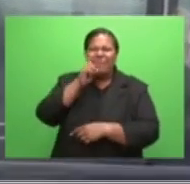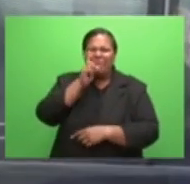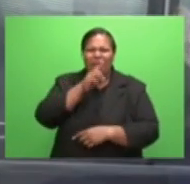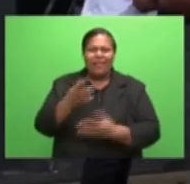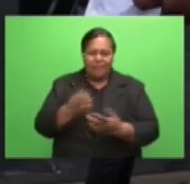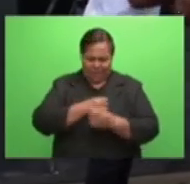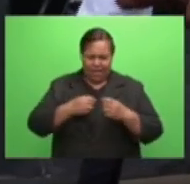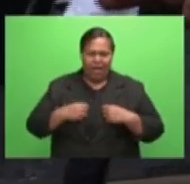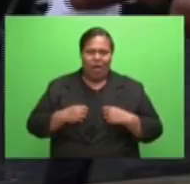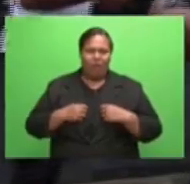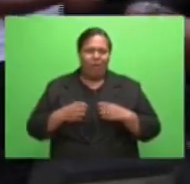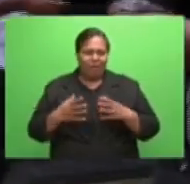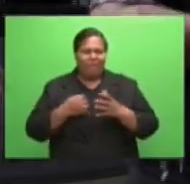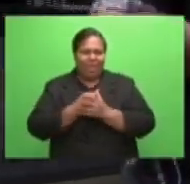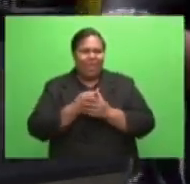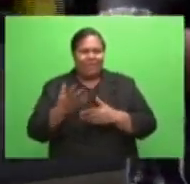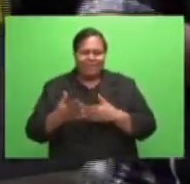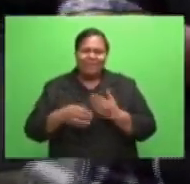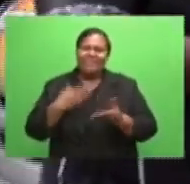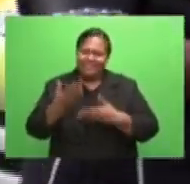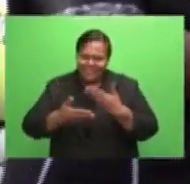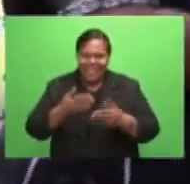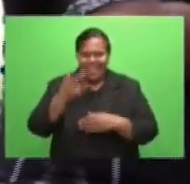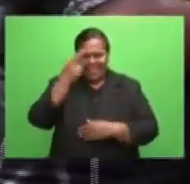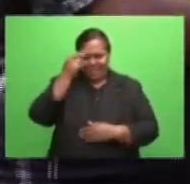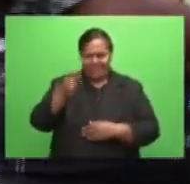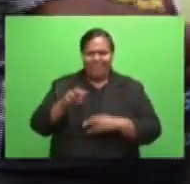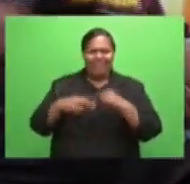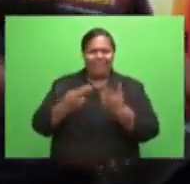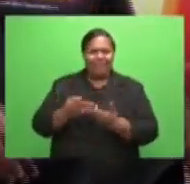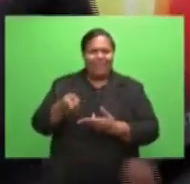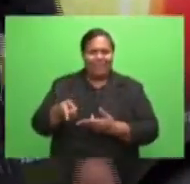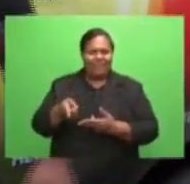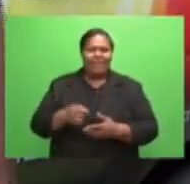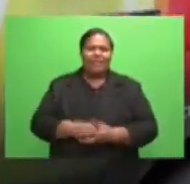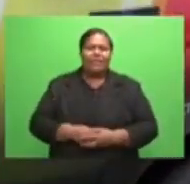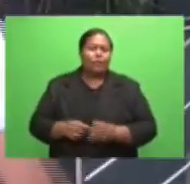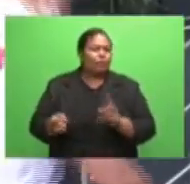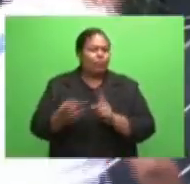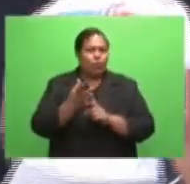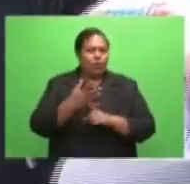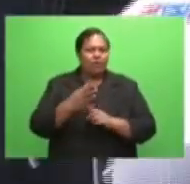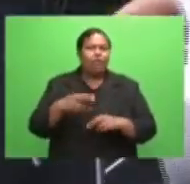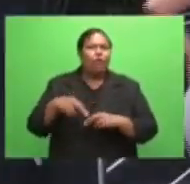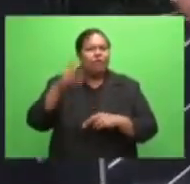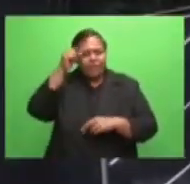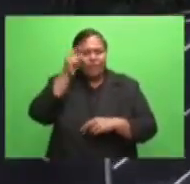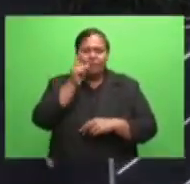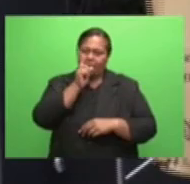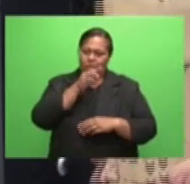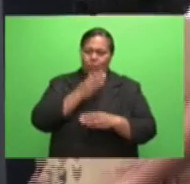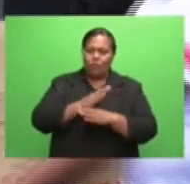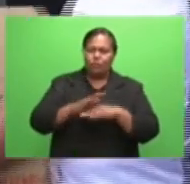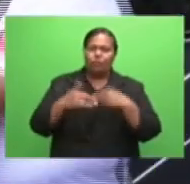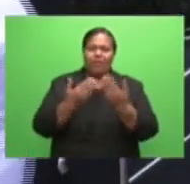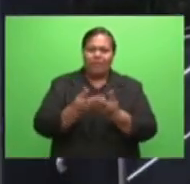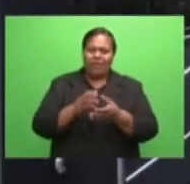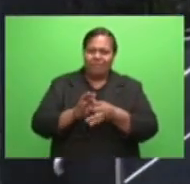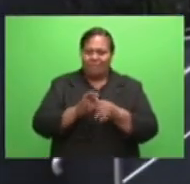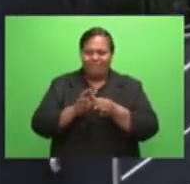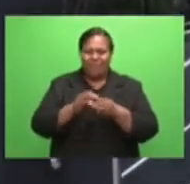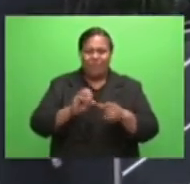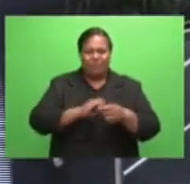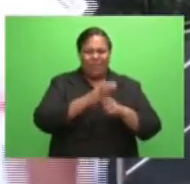our fans. Fasala says it is important for Fijians to work together during this crisis and help each other overcome their